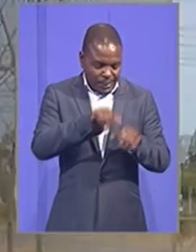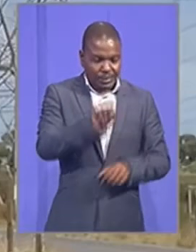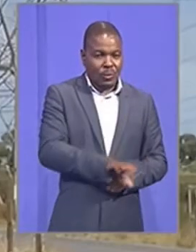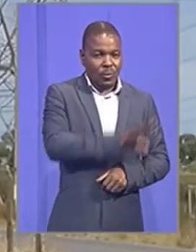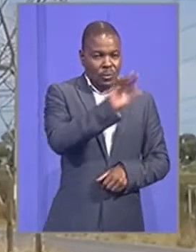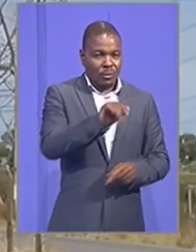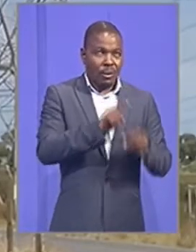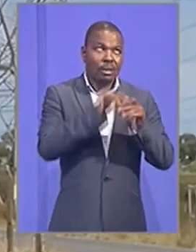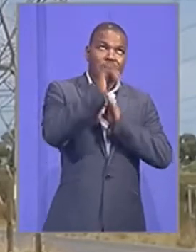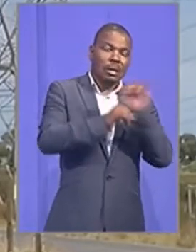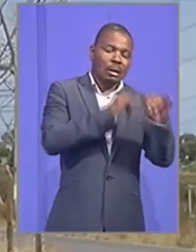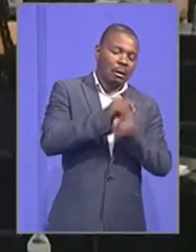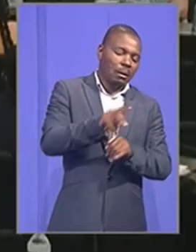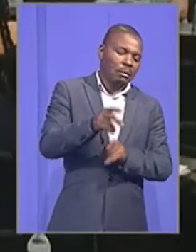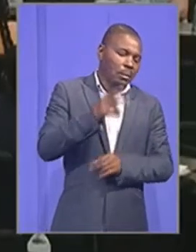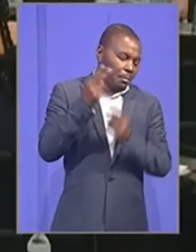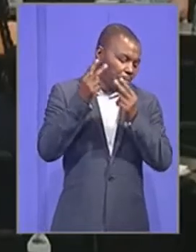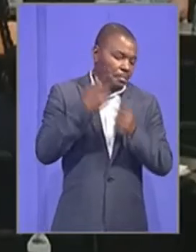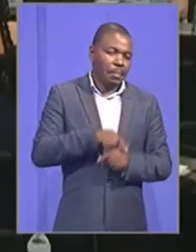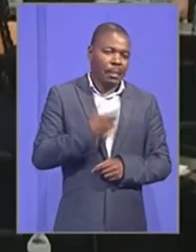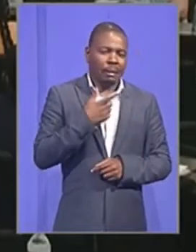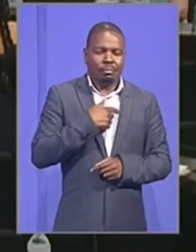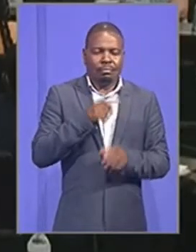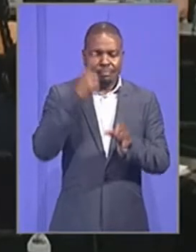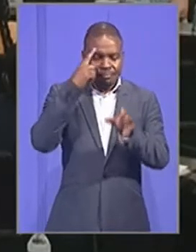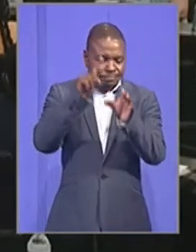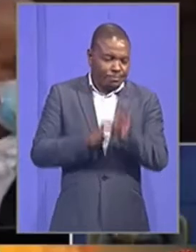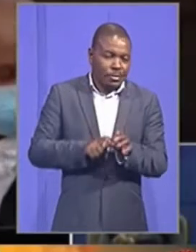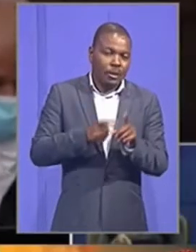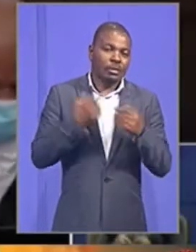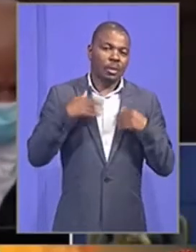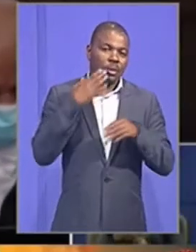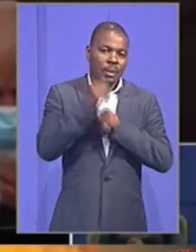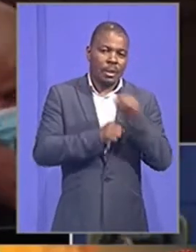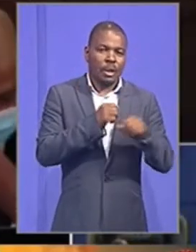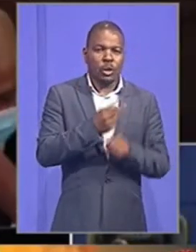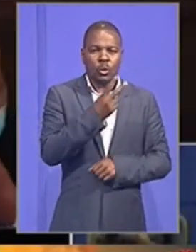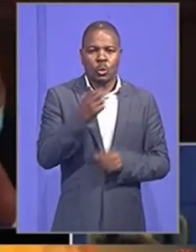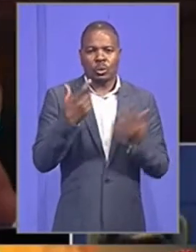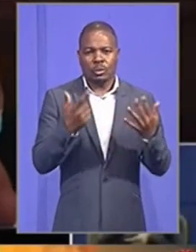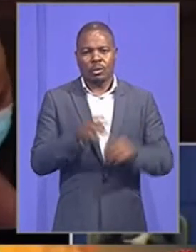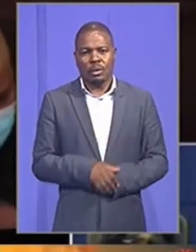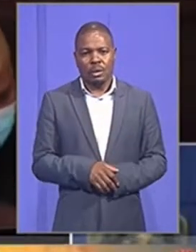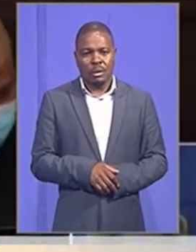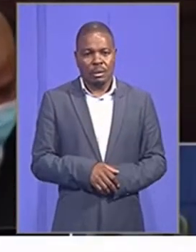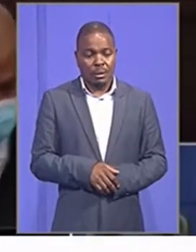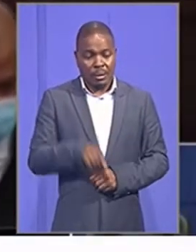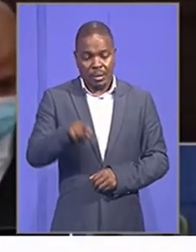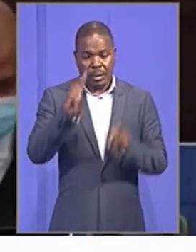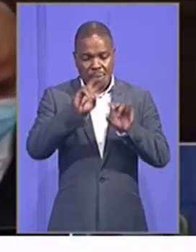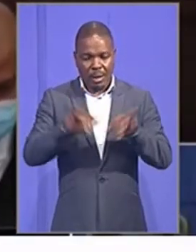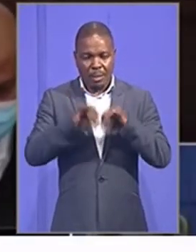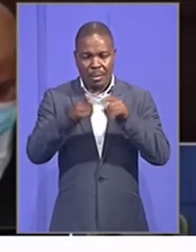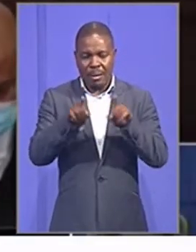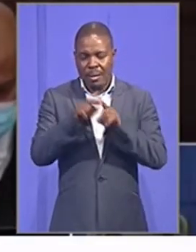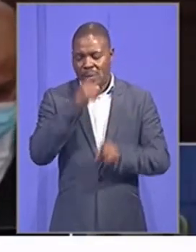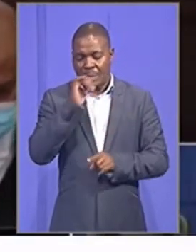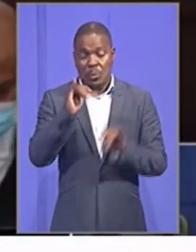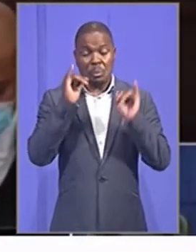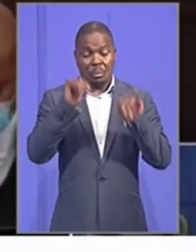a boditšhabatšhaba ga e sale go tloga ka 2007. Eskom has become a curse word in every household in our country.